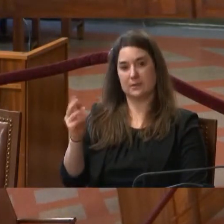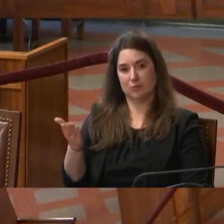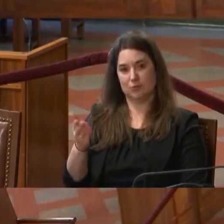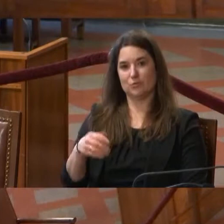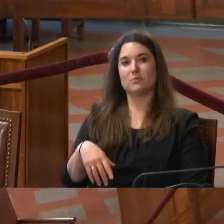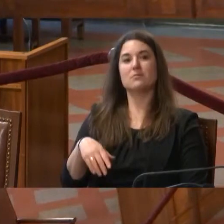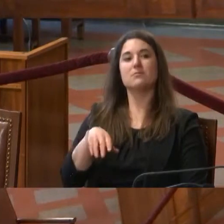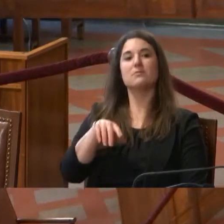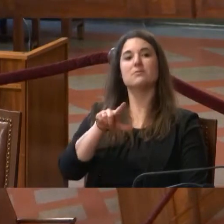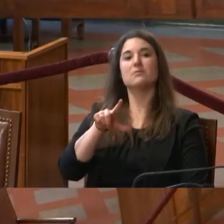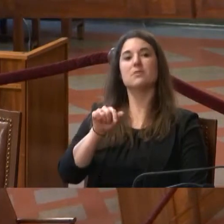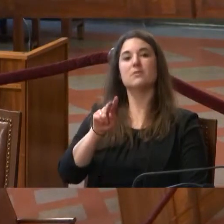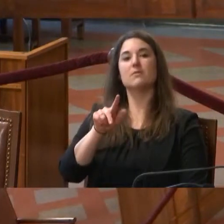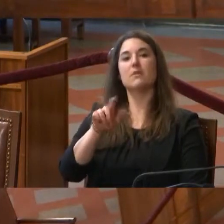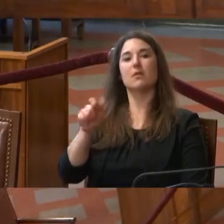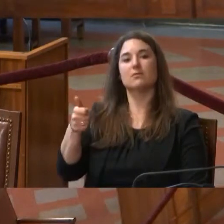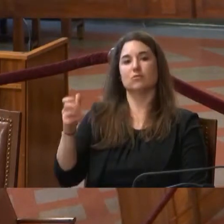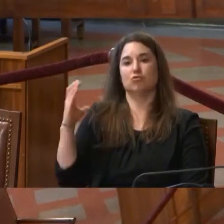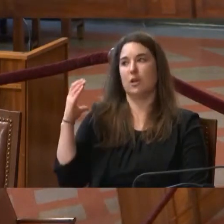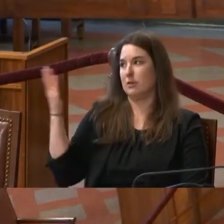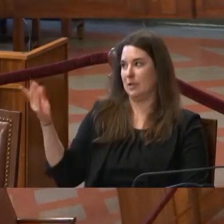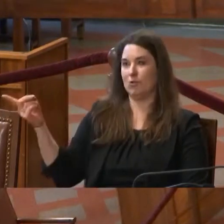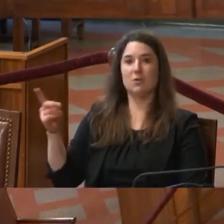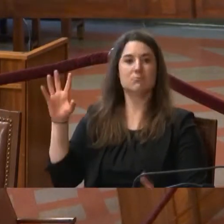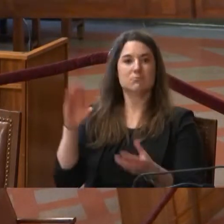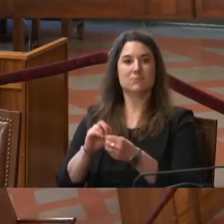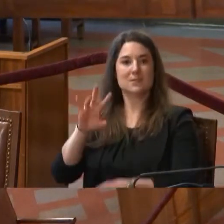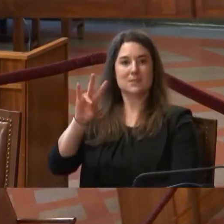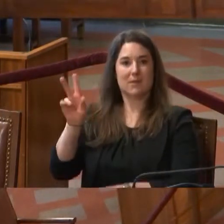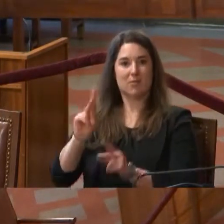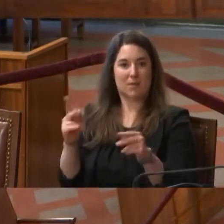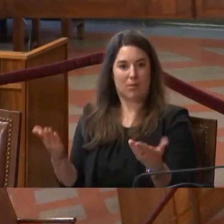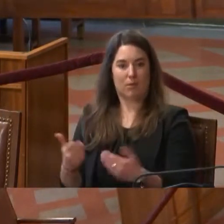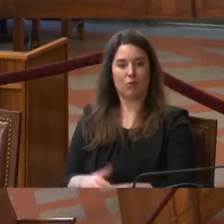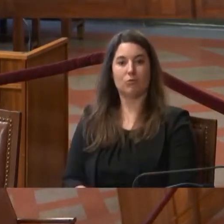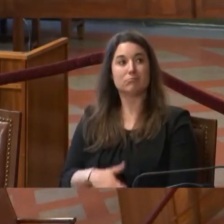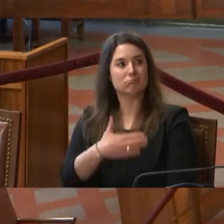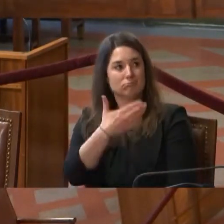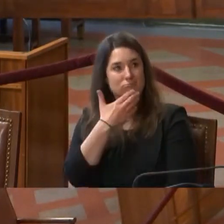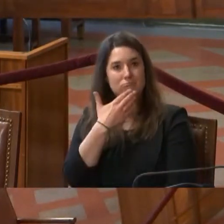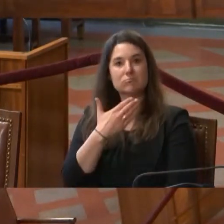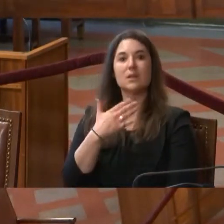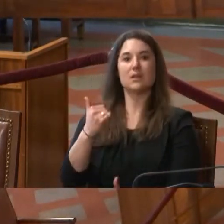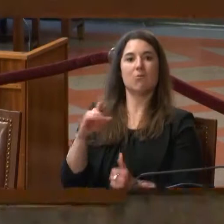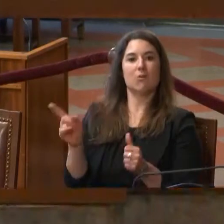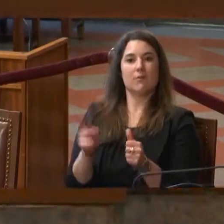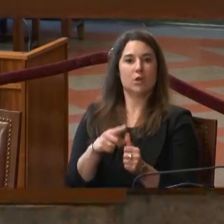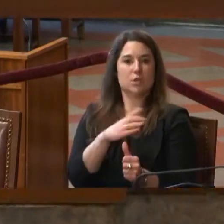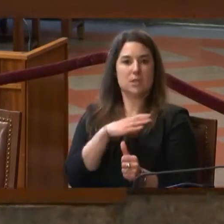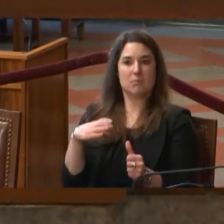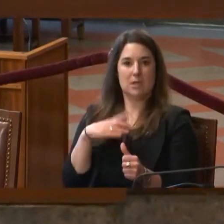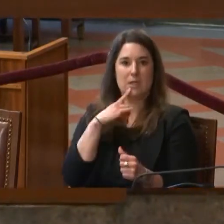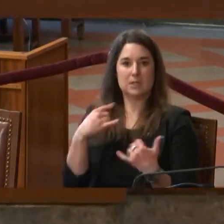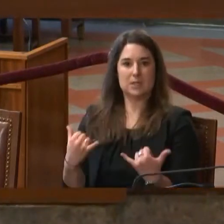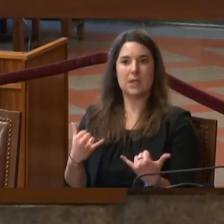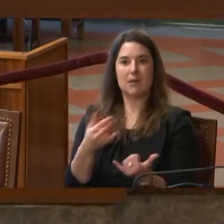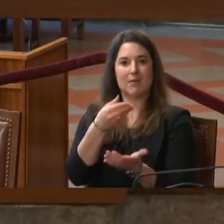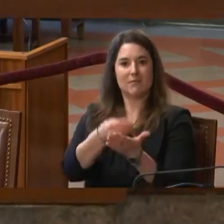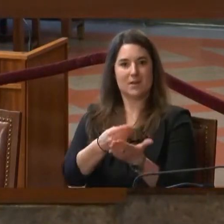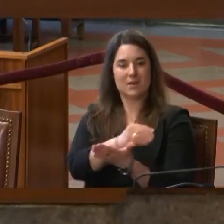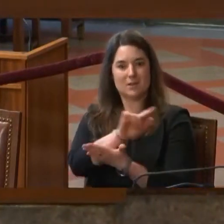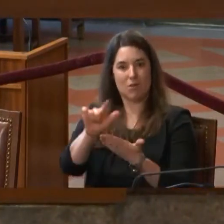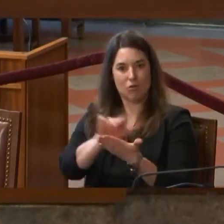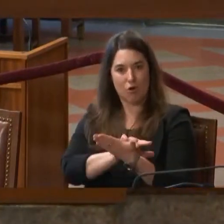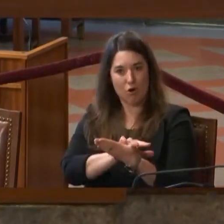Here. Mr. Lavelle, Chair. Here. Seven members present. Thank you. That takes us to our first committee for today, which is Finance and